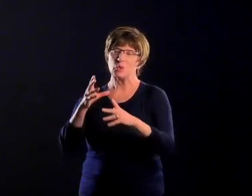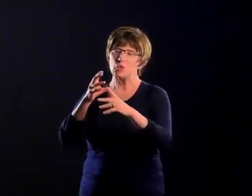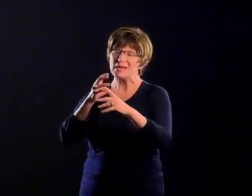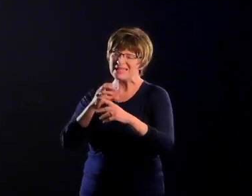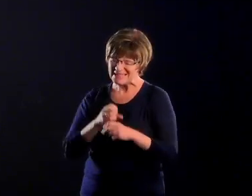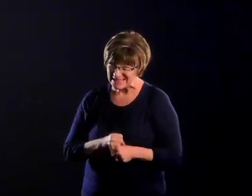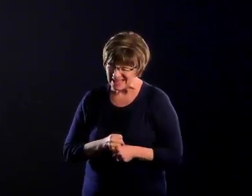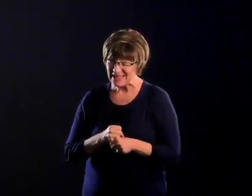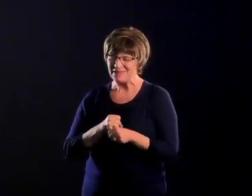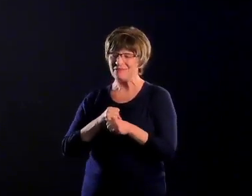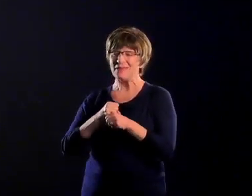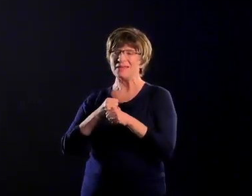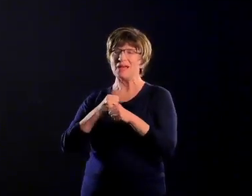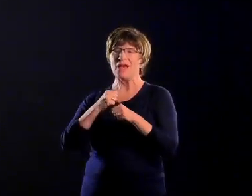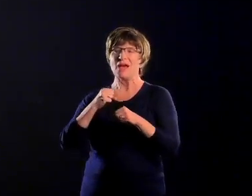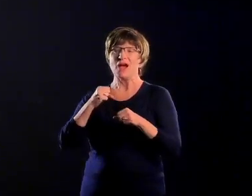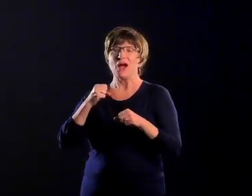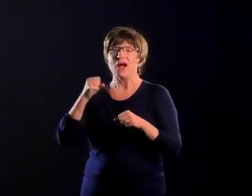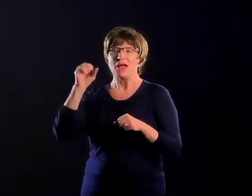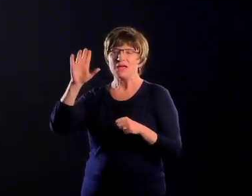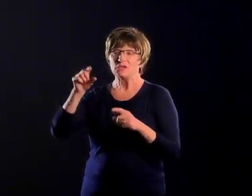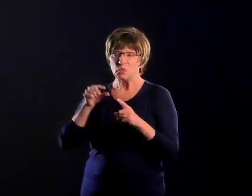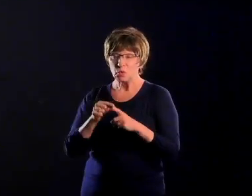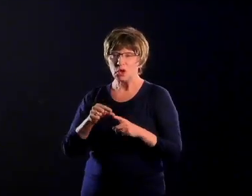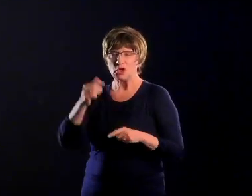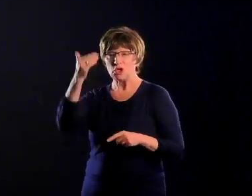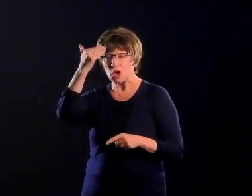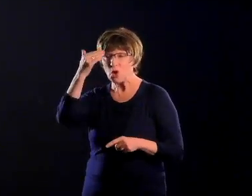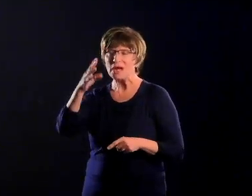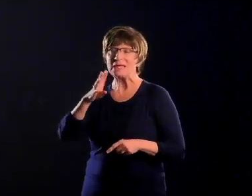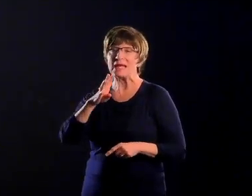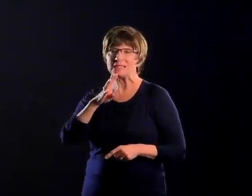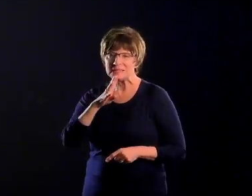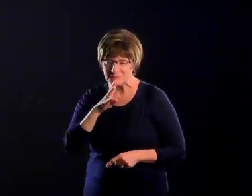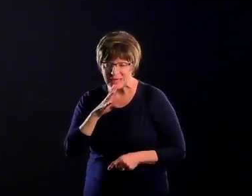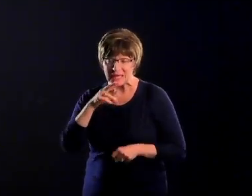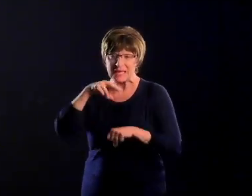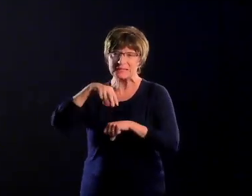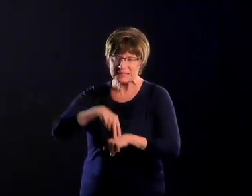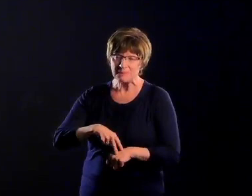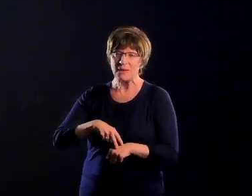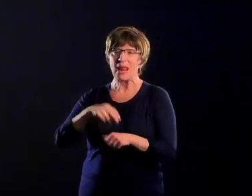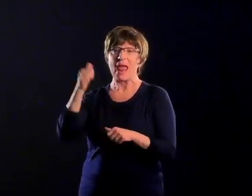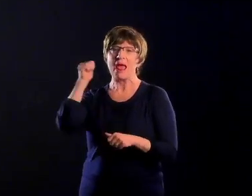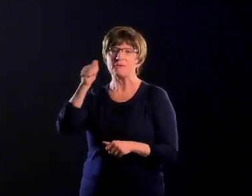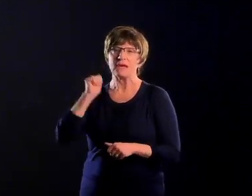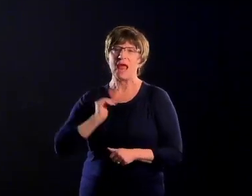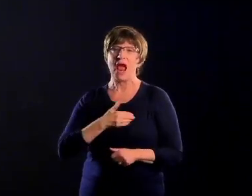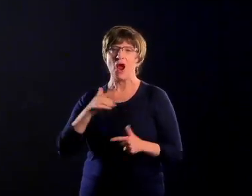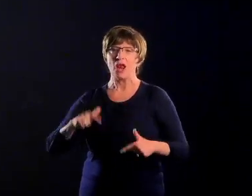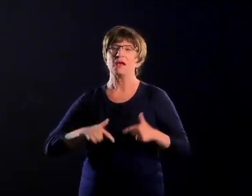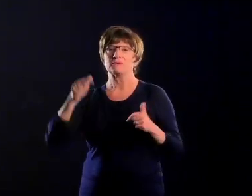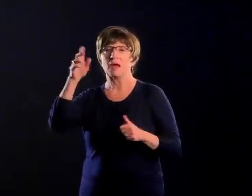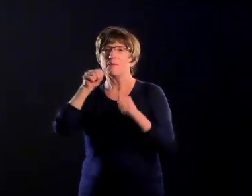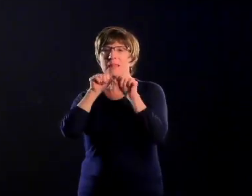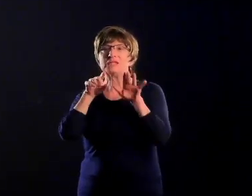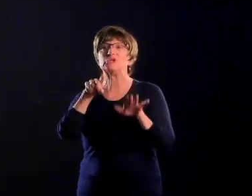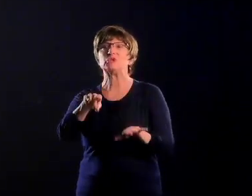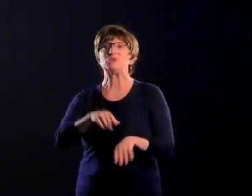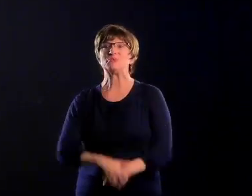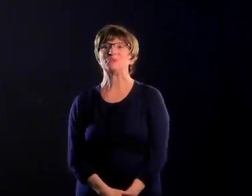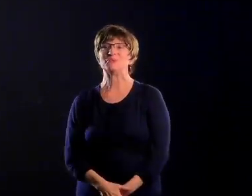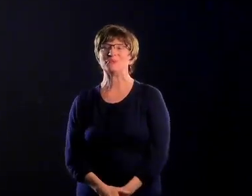it. May we stand upon it. And may we speak it each and every day of our lives. God bless you.